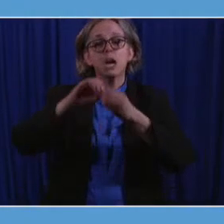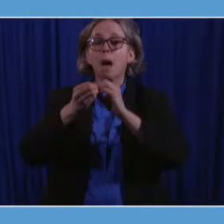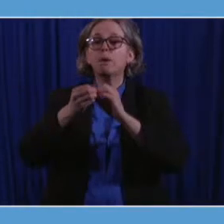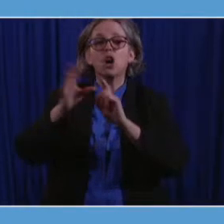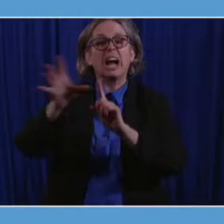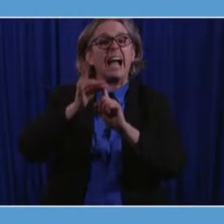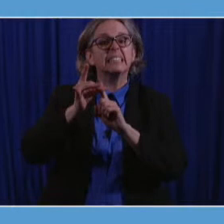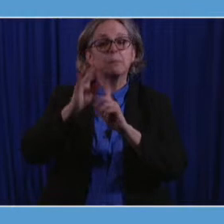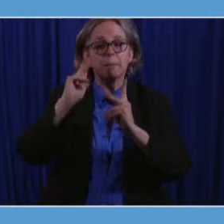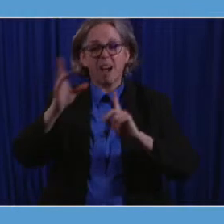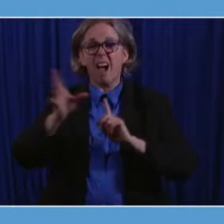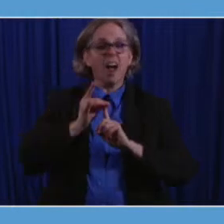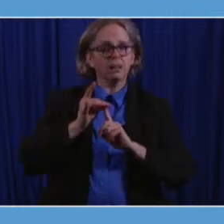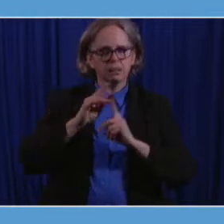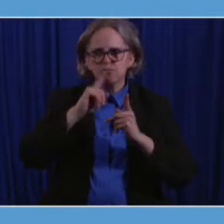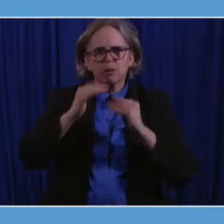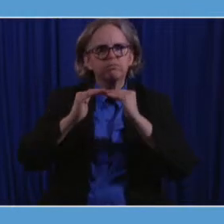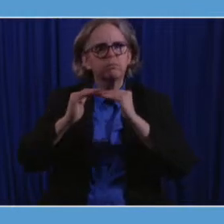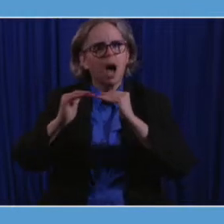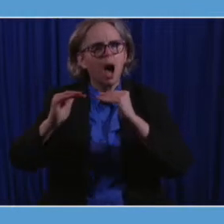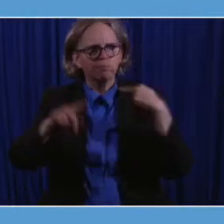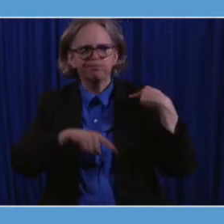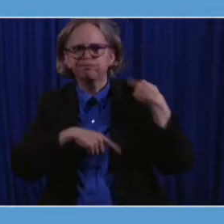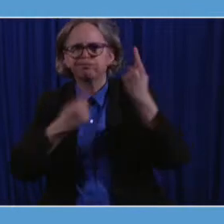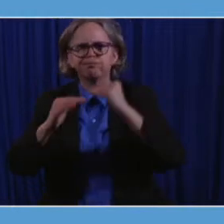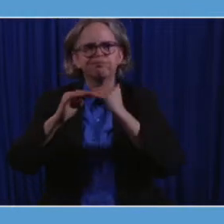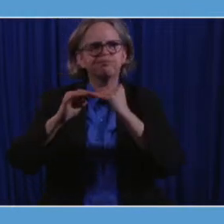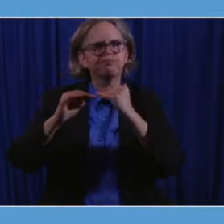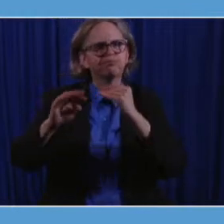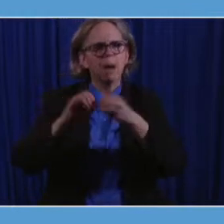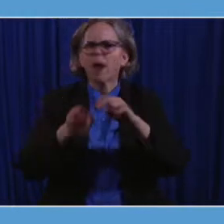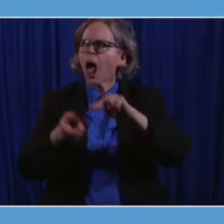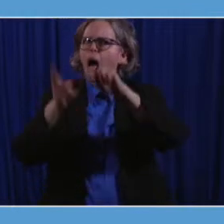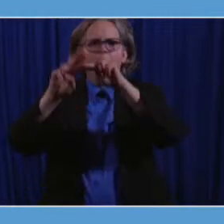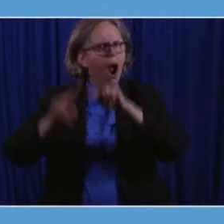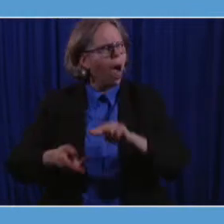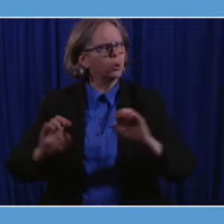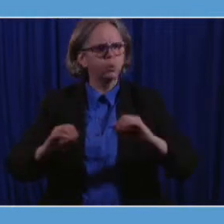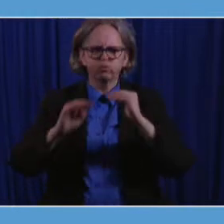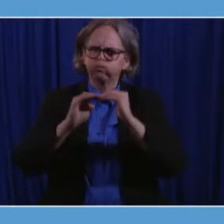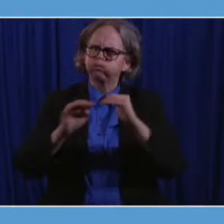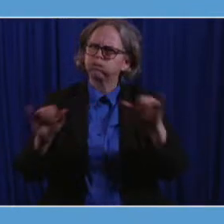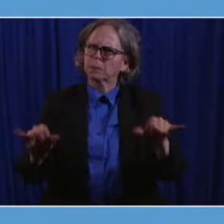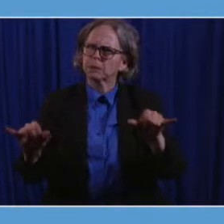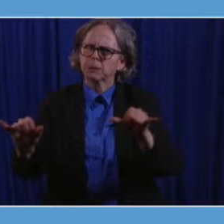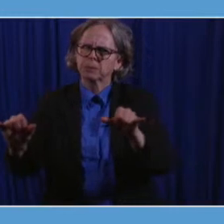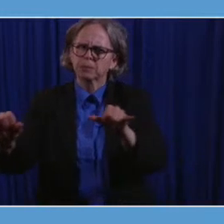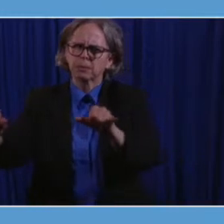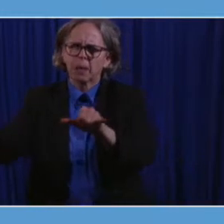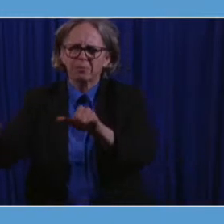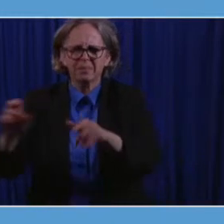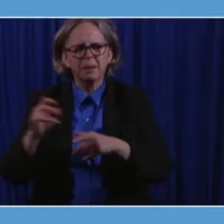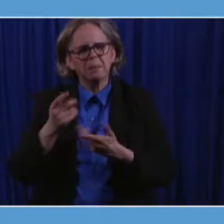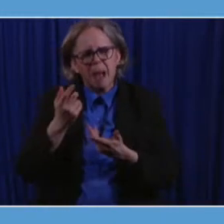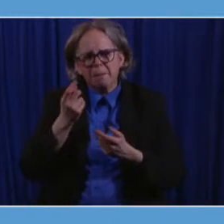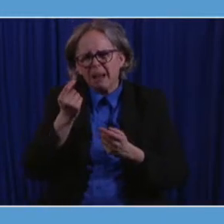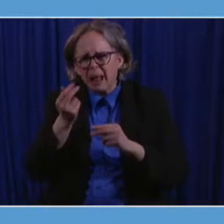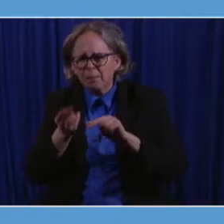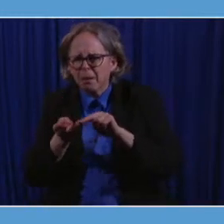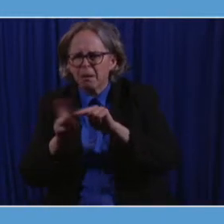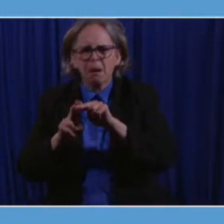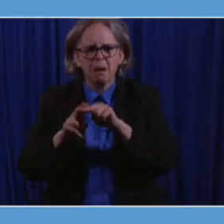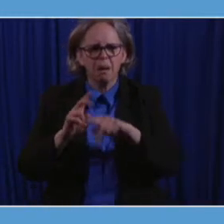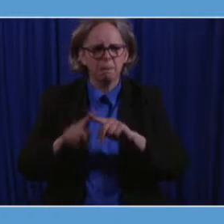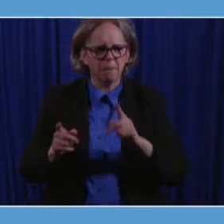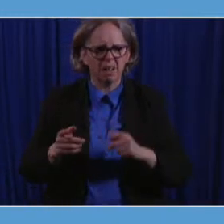plateau continues. There's some indication it might be going up, but I don't think Dr. Vanderhoff told me today he's not ready to label it that